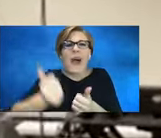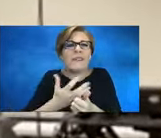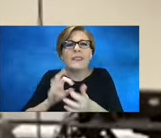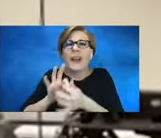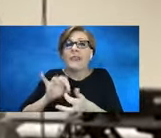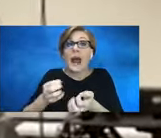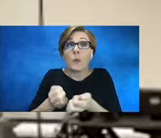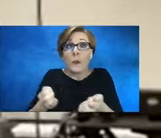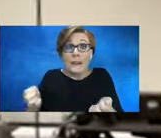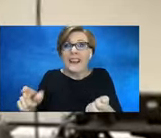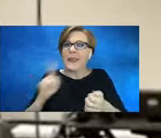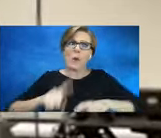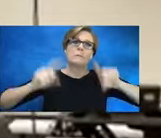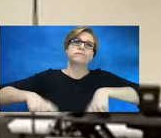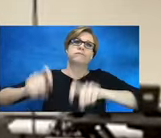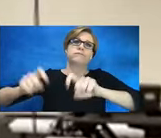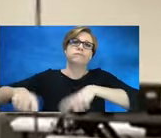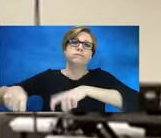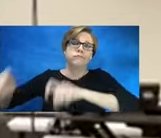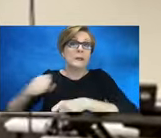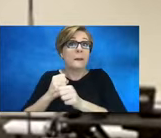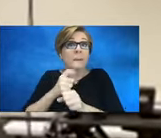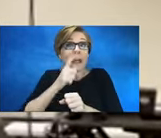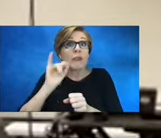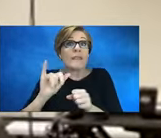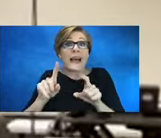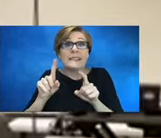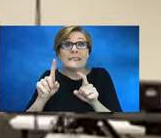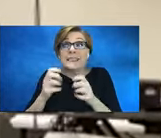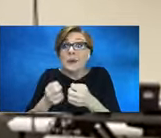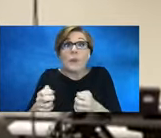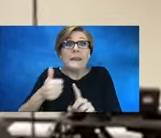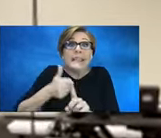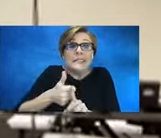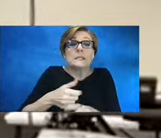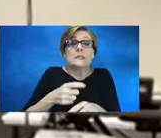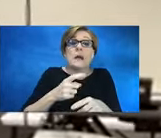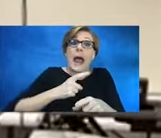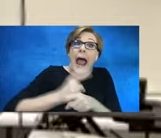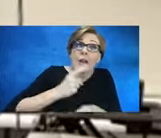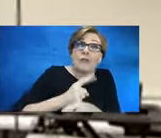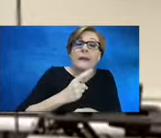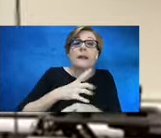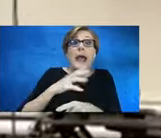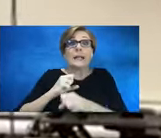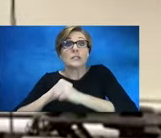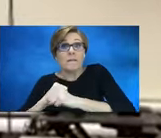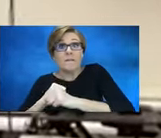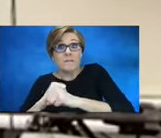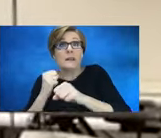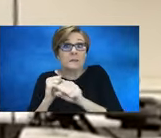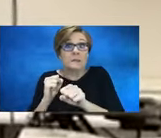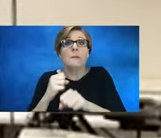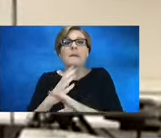equipment, and they put that equipment through rigorous accuracy and security testing before they would authorize and certify it for